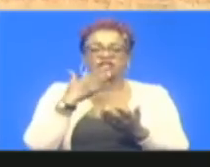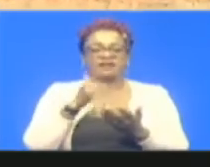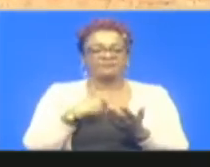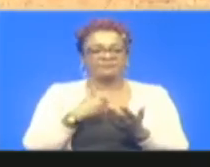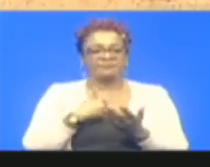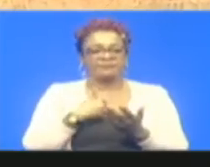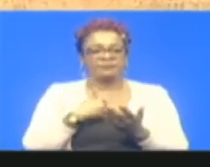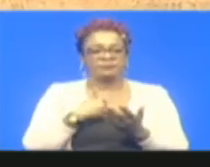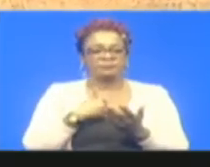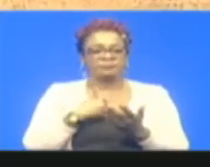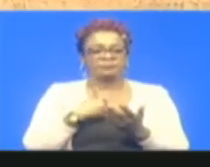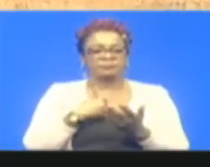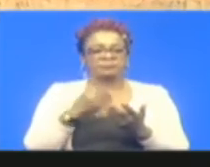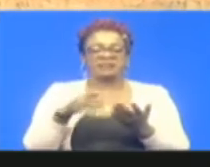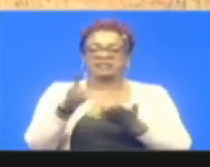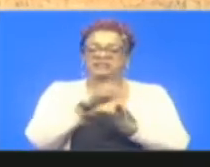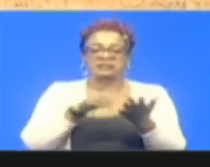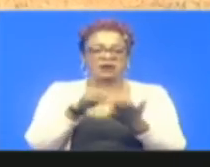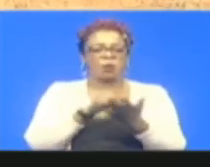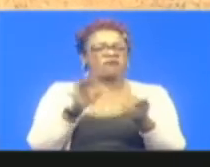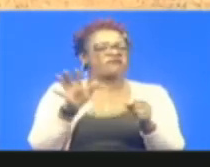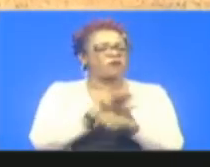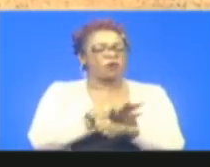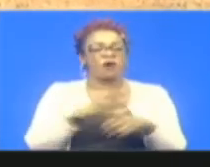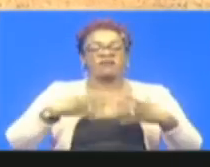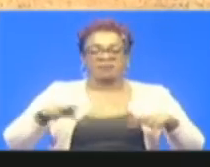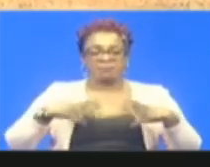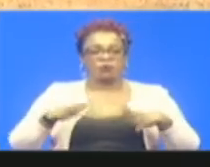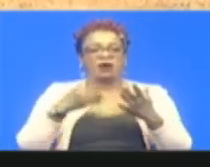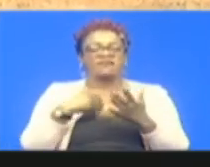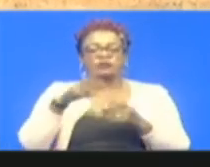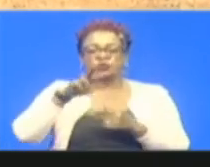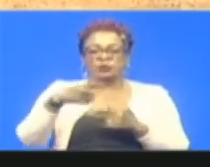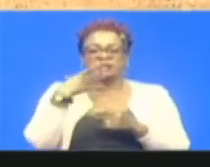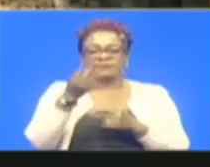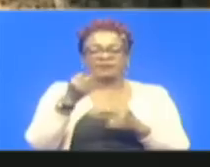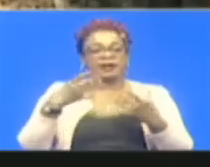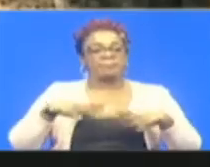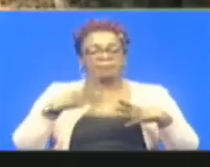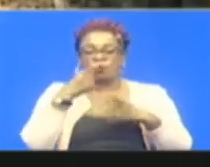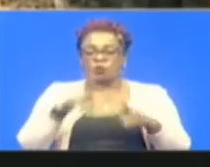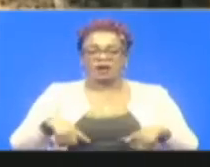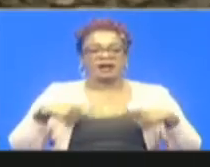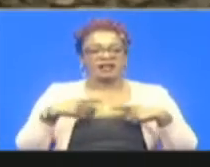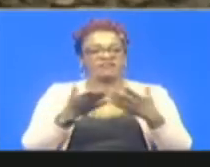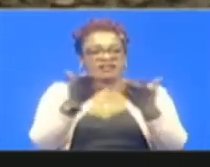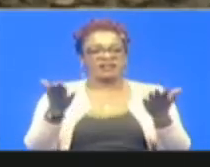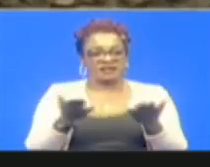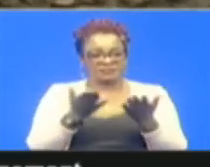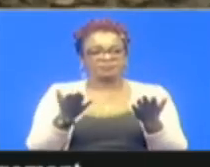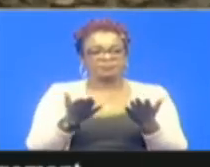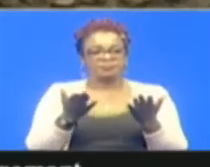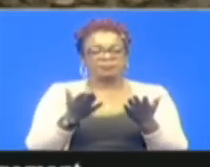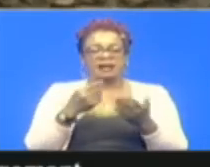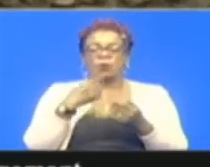years, these streets of Takwa were so full of life, sustaining 2,500 people who lived here and the 150